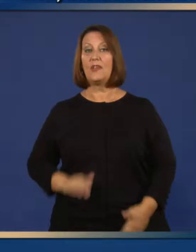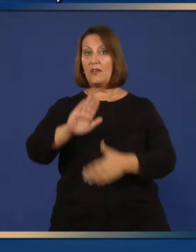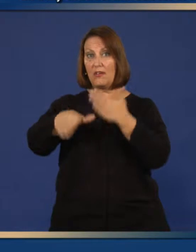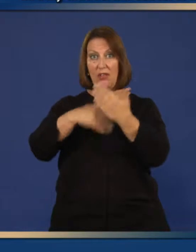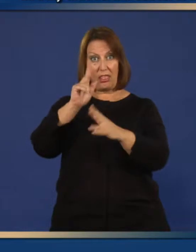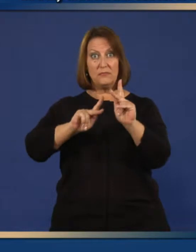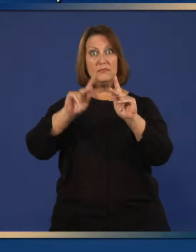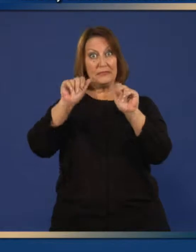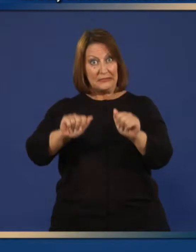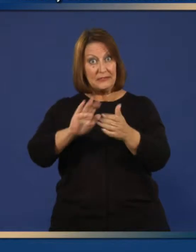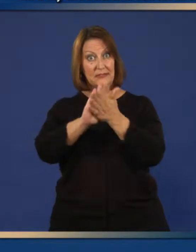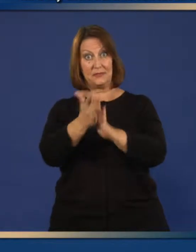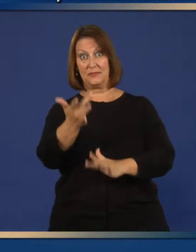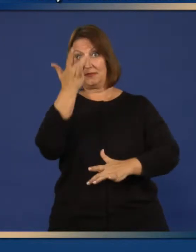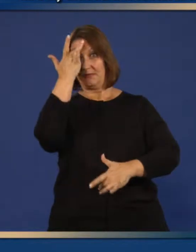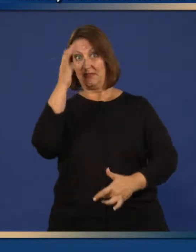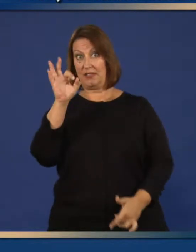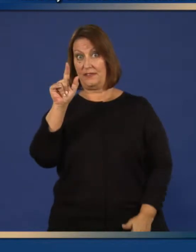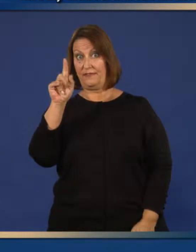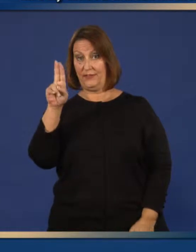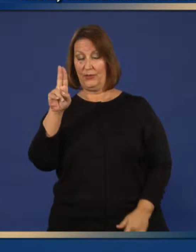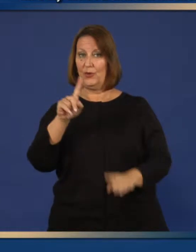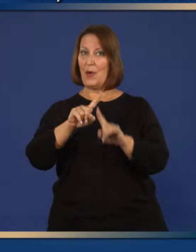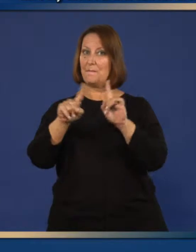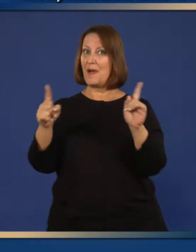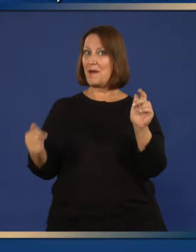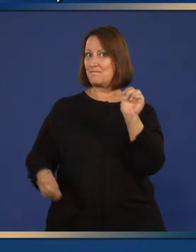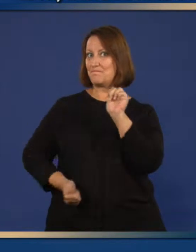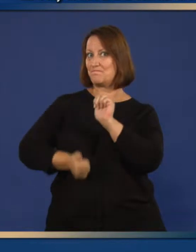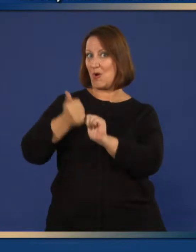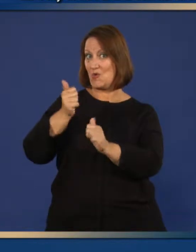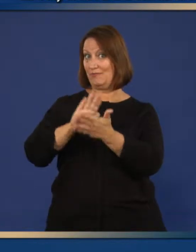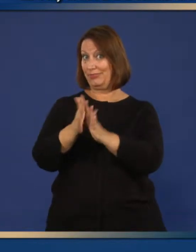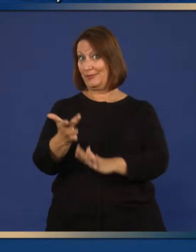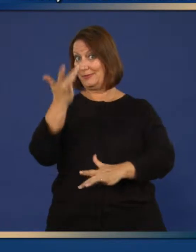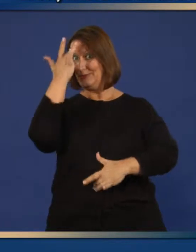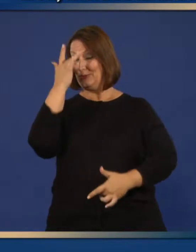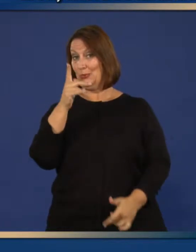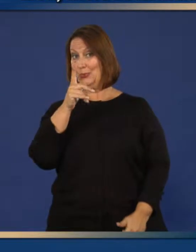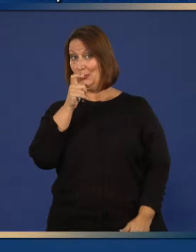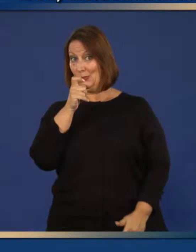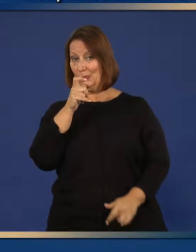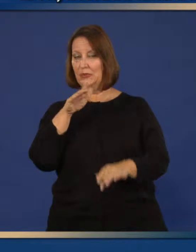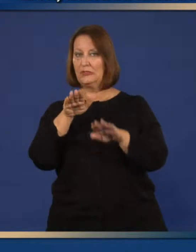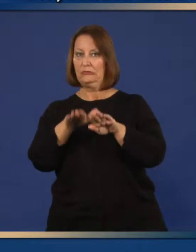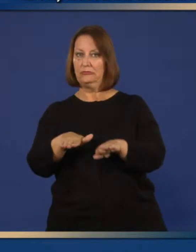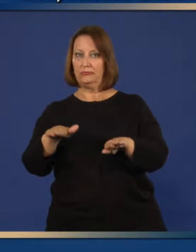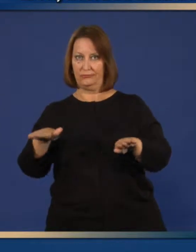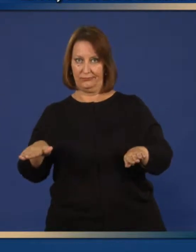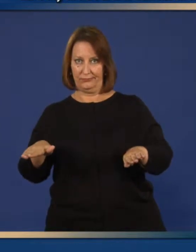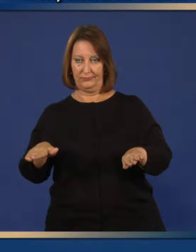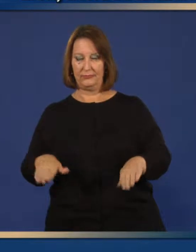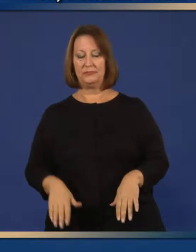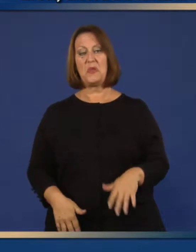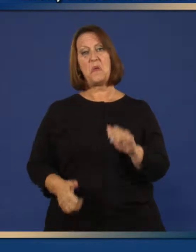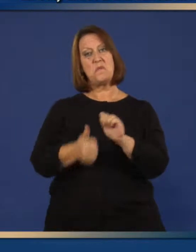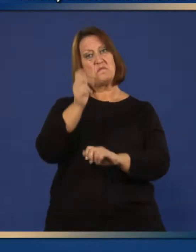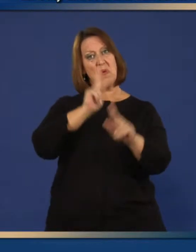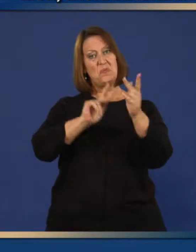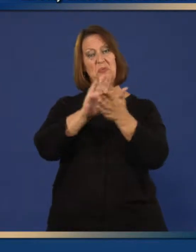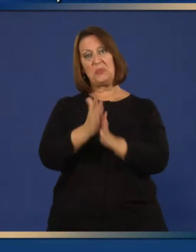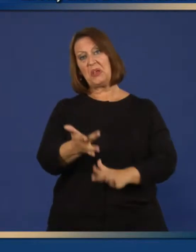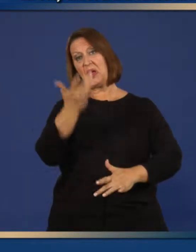Anyone can get influenza, but rates of infection are highest among children. For most